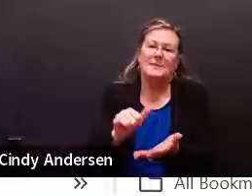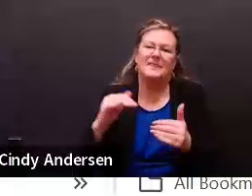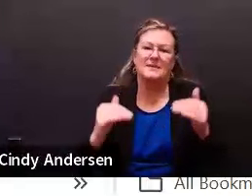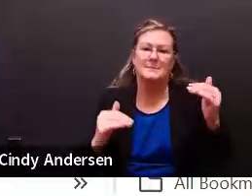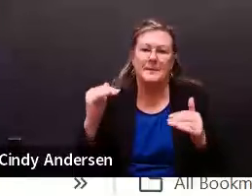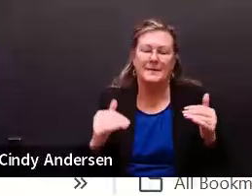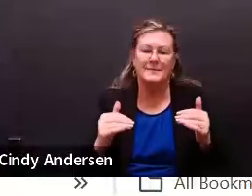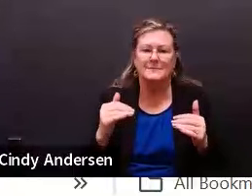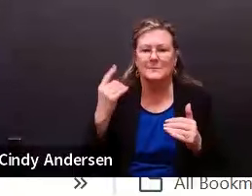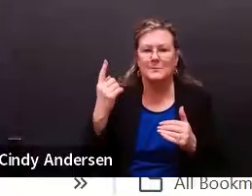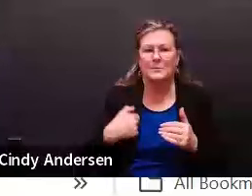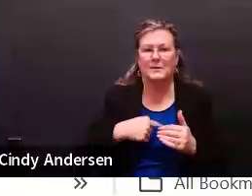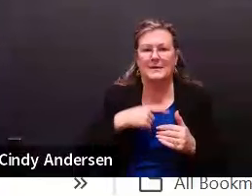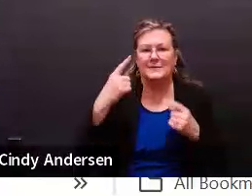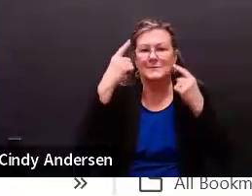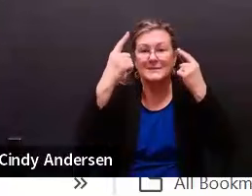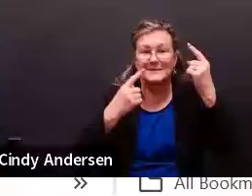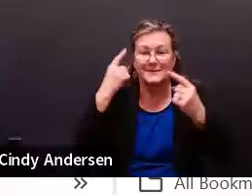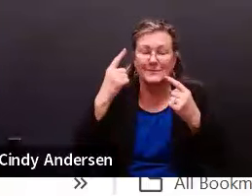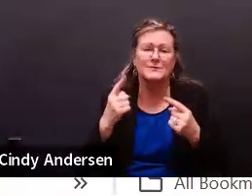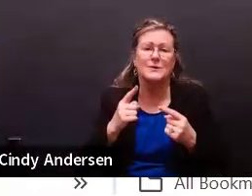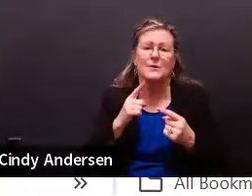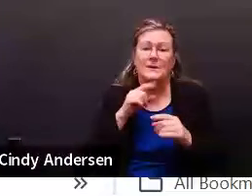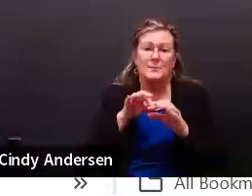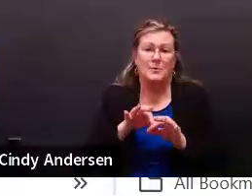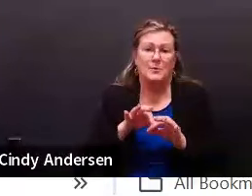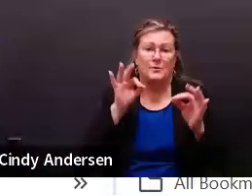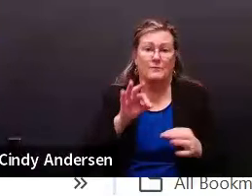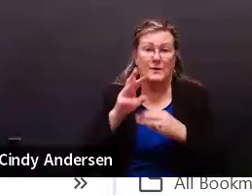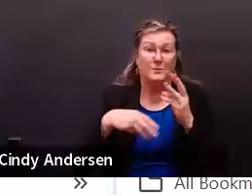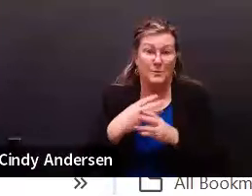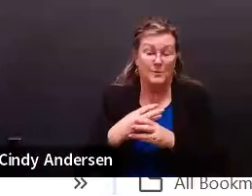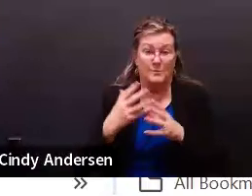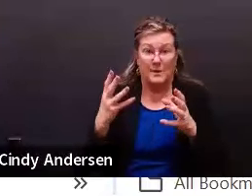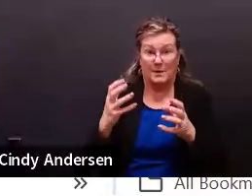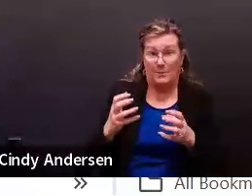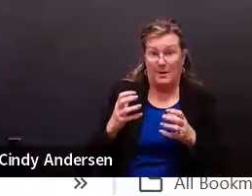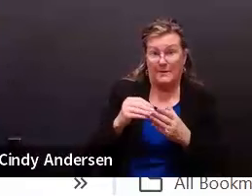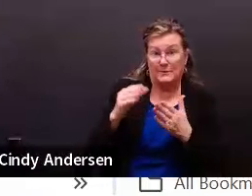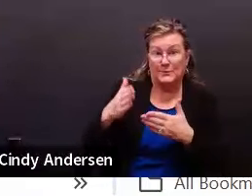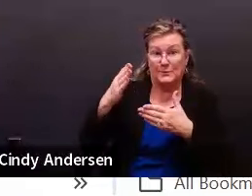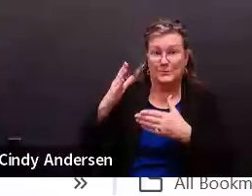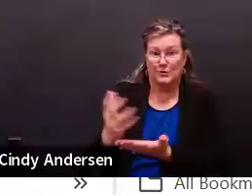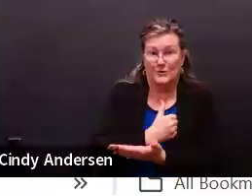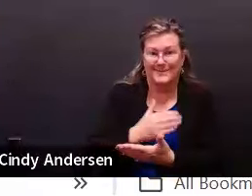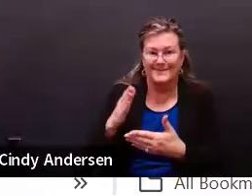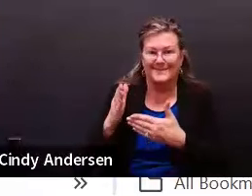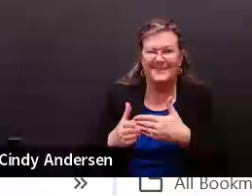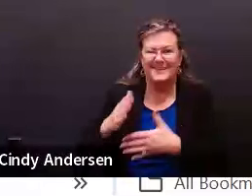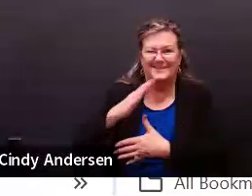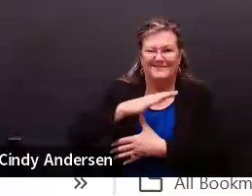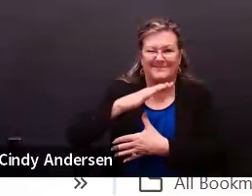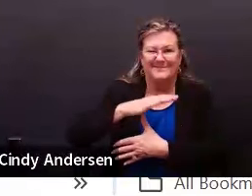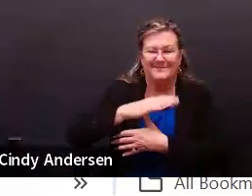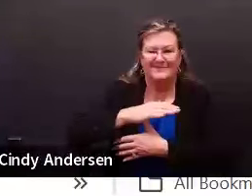something I think to consider. So I think ideally you would want the student to earn this at the end of their senior year so that they could go and really then